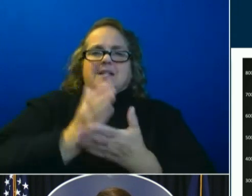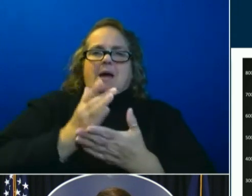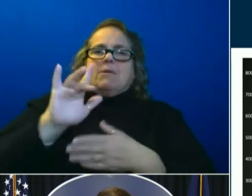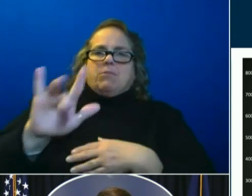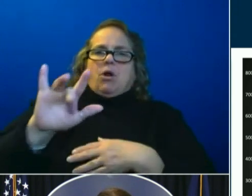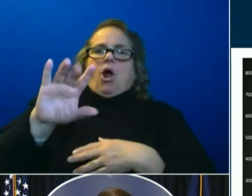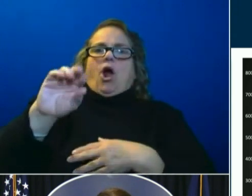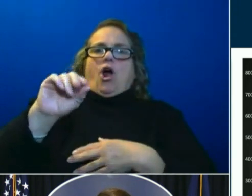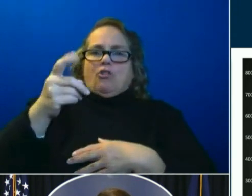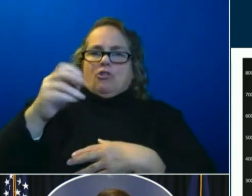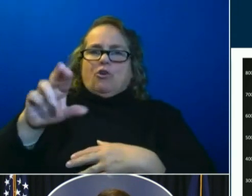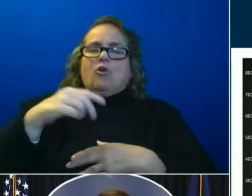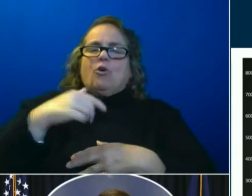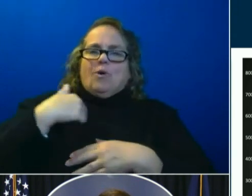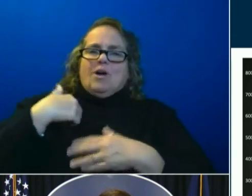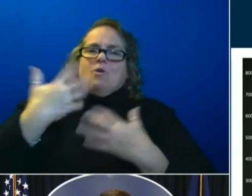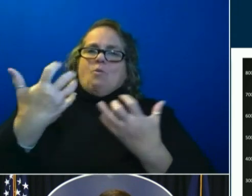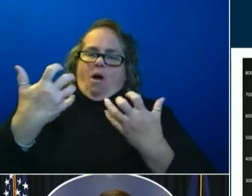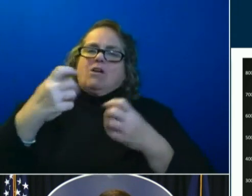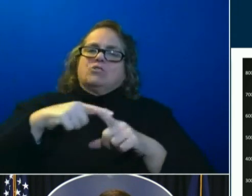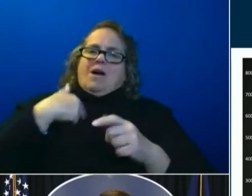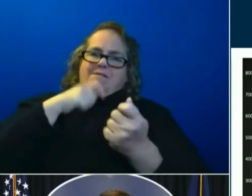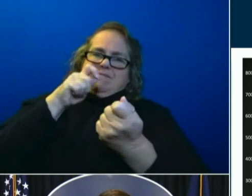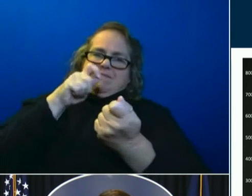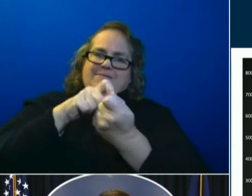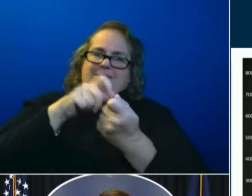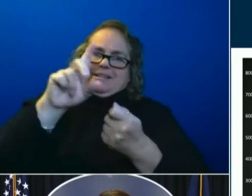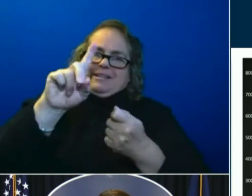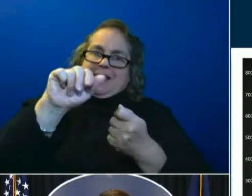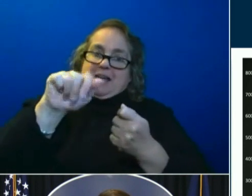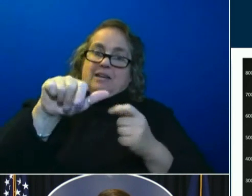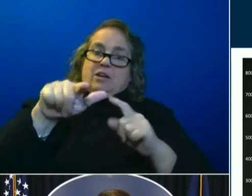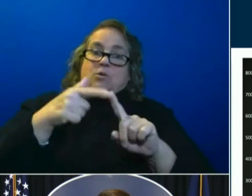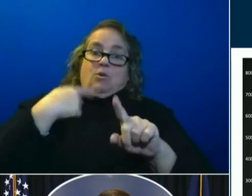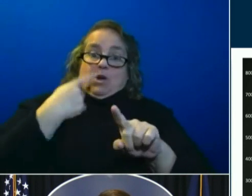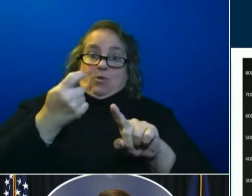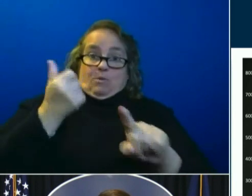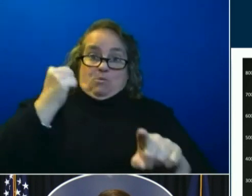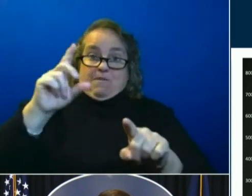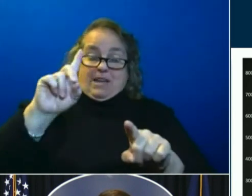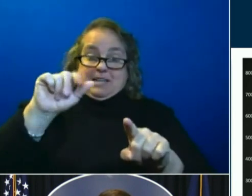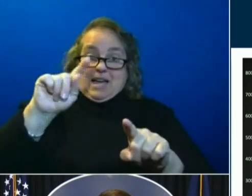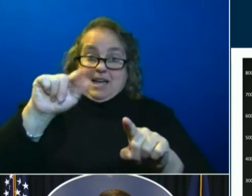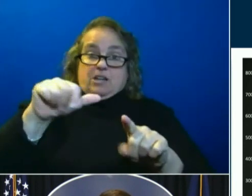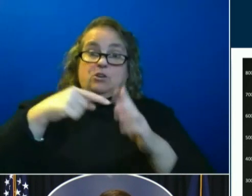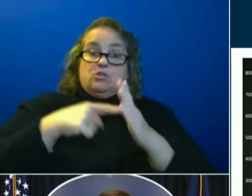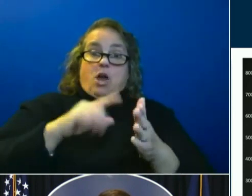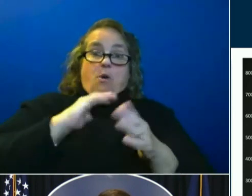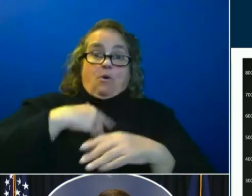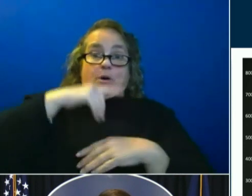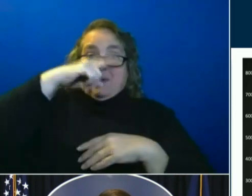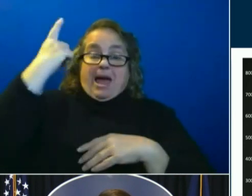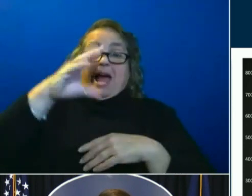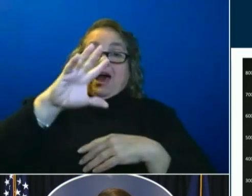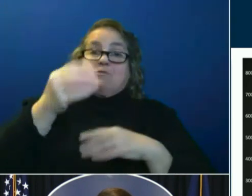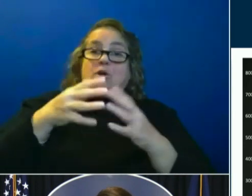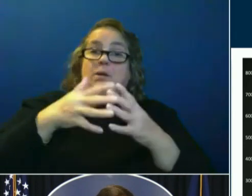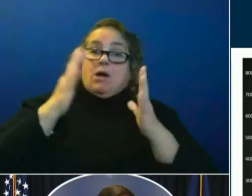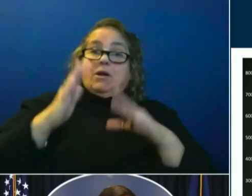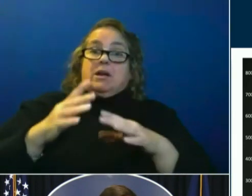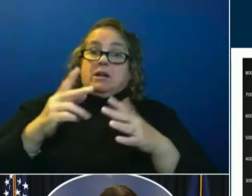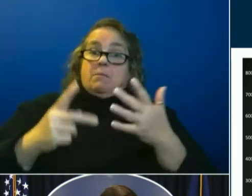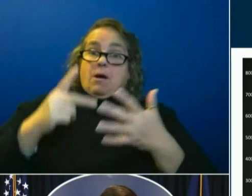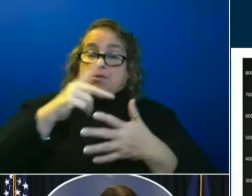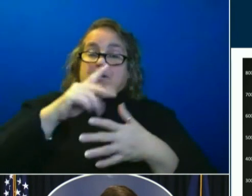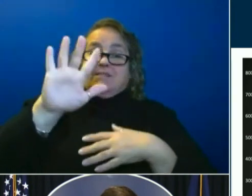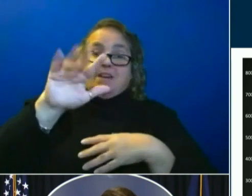we remove that, it shows our Black and African American population at 5.25%. If we put